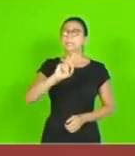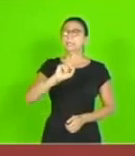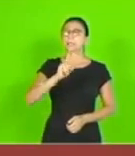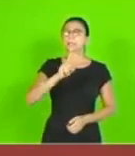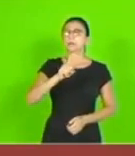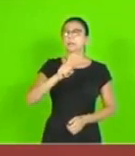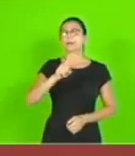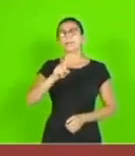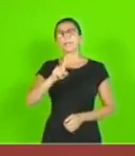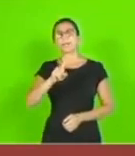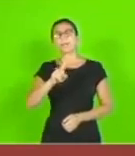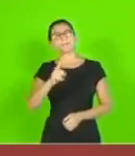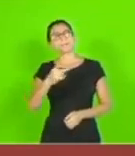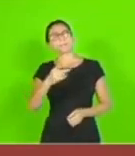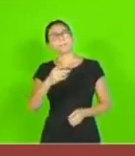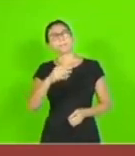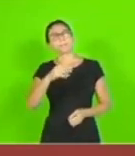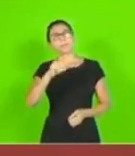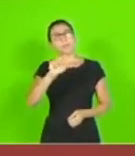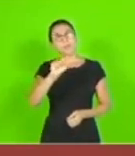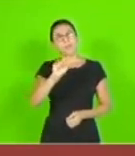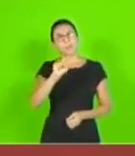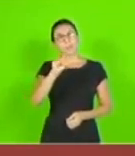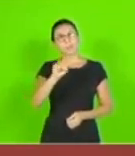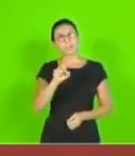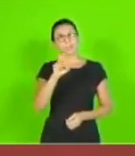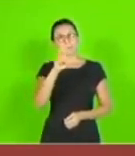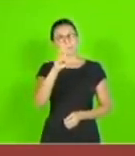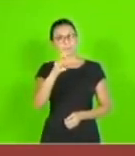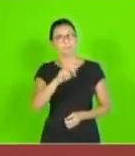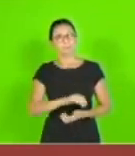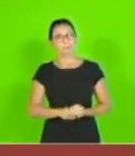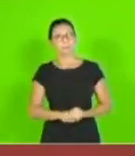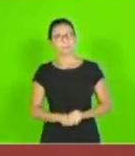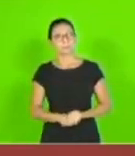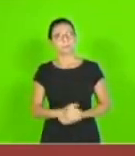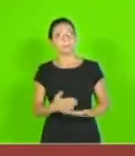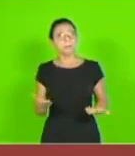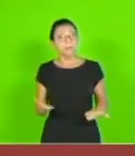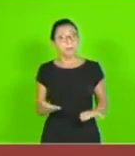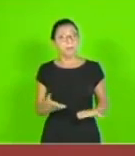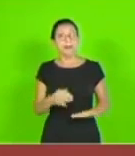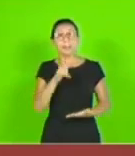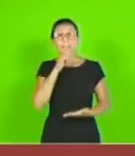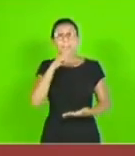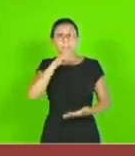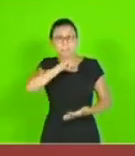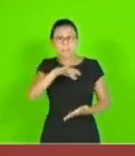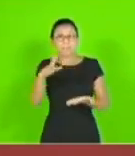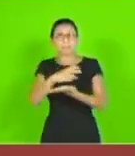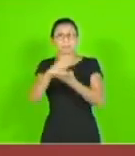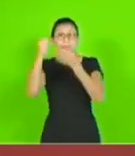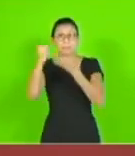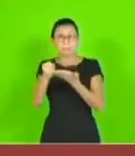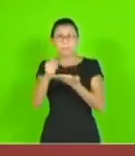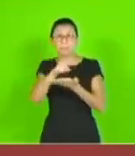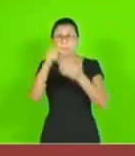If you tell the Lord, listen, I'm going to dedicate this time 5 to 9 o'clock to you, Lord, He knows that you can do